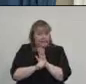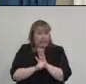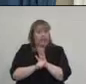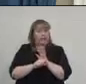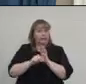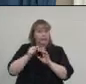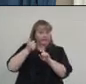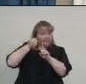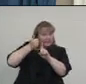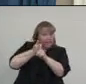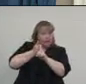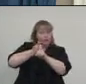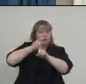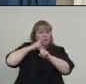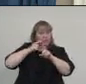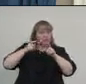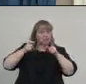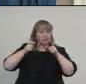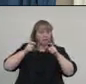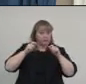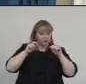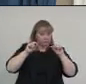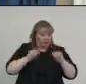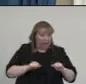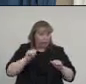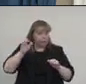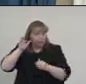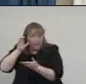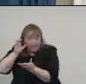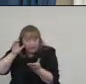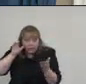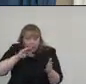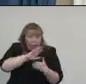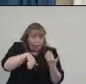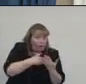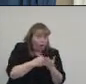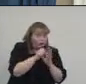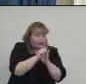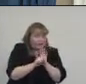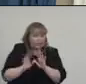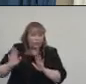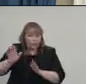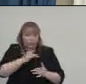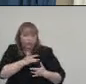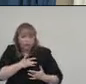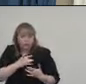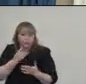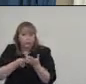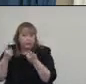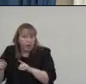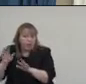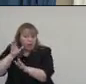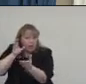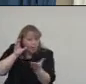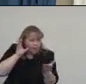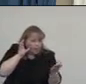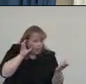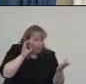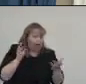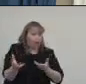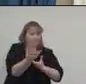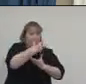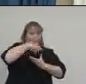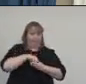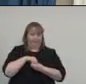is customated for every corner of Nevada, that the whole of our state remains united and healthy. I come from the